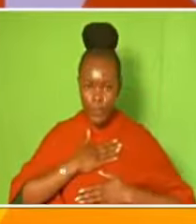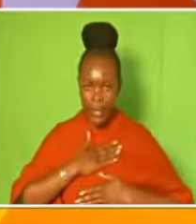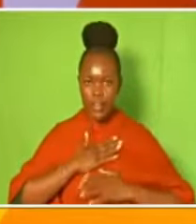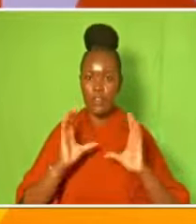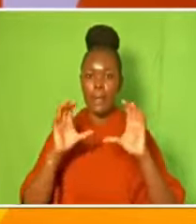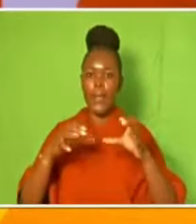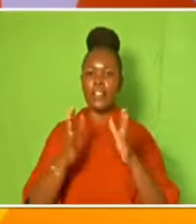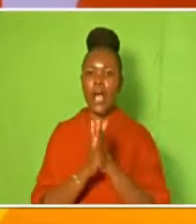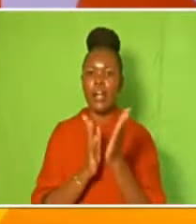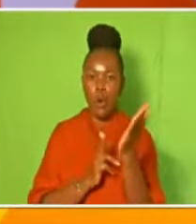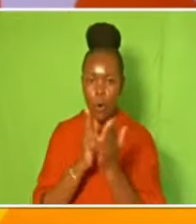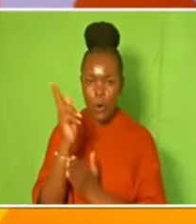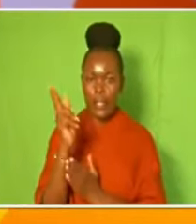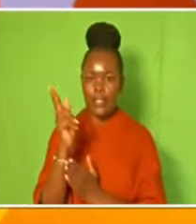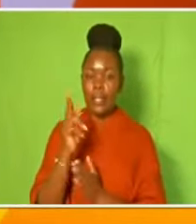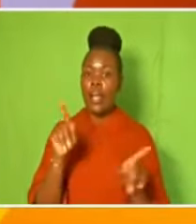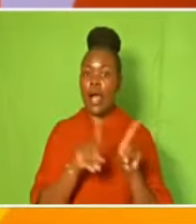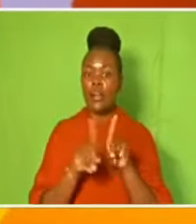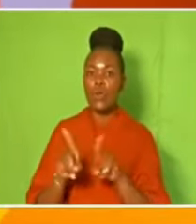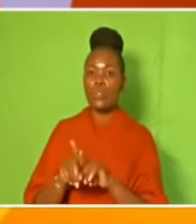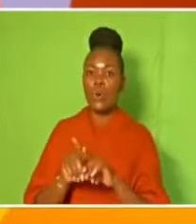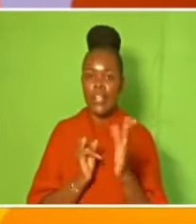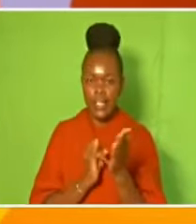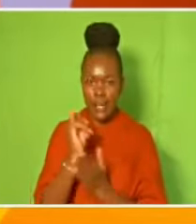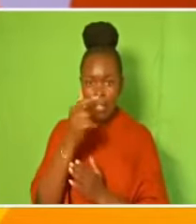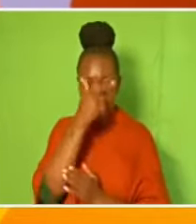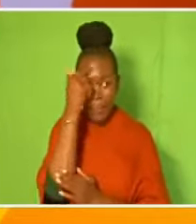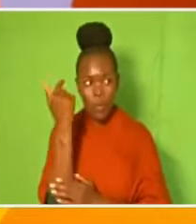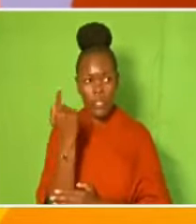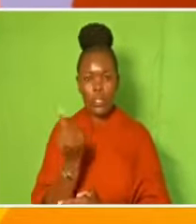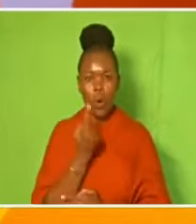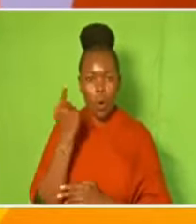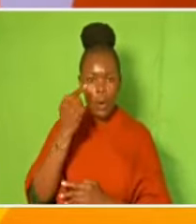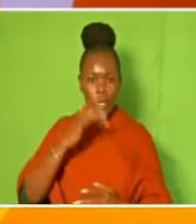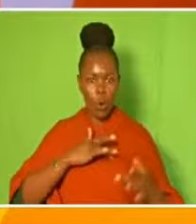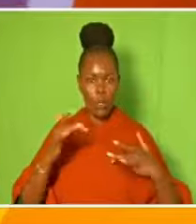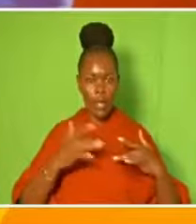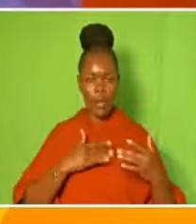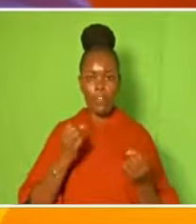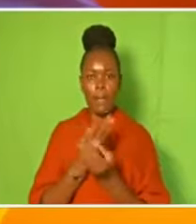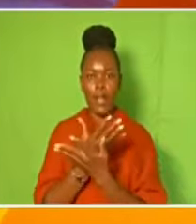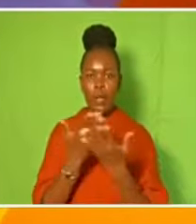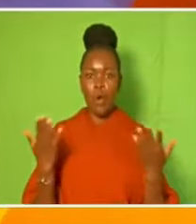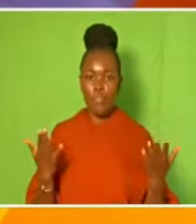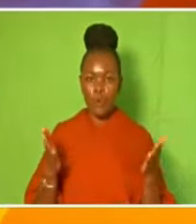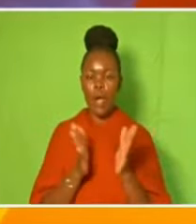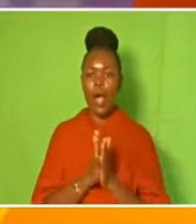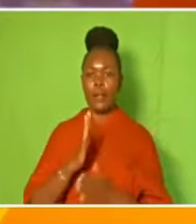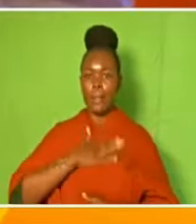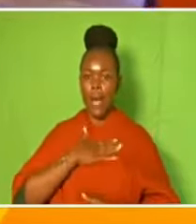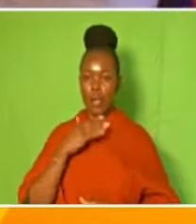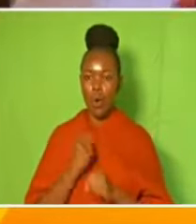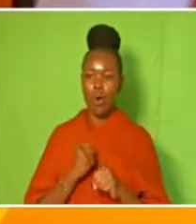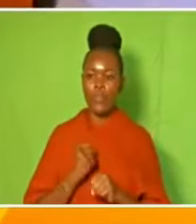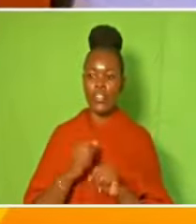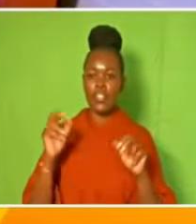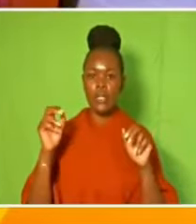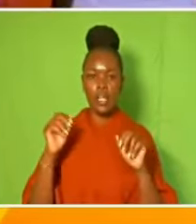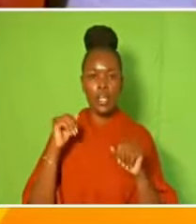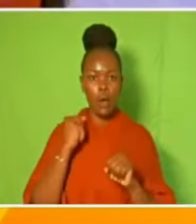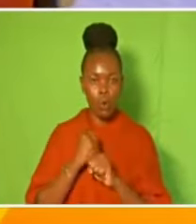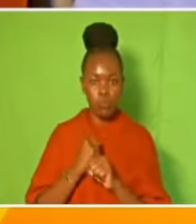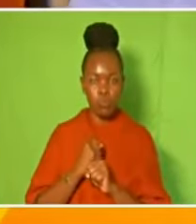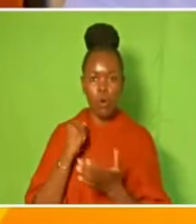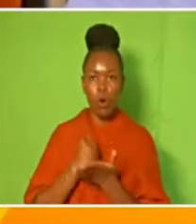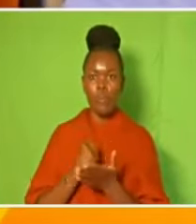of honesty and issues of integrity, because that is the major concern of many of you. And my office will be closely working